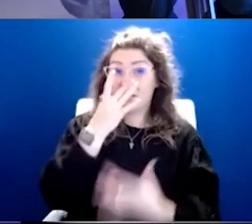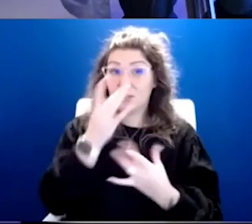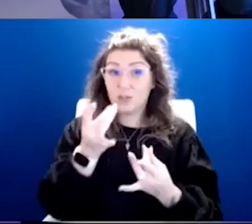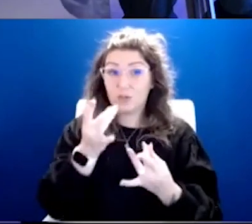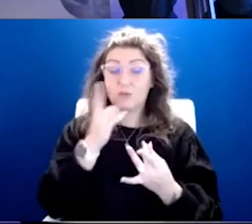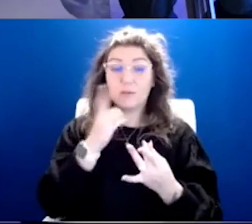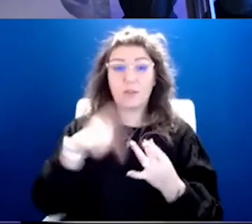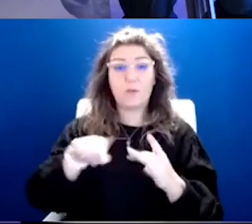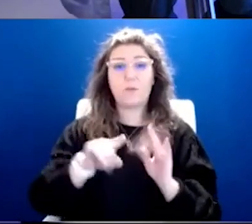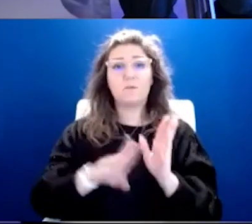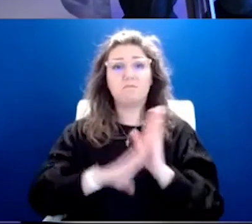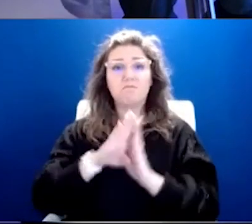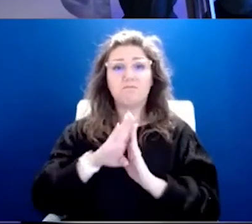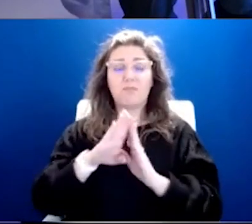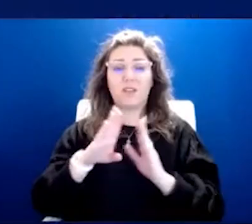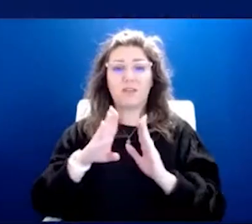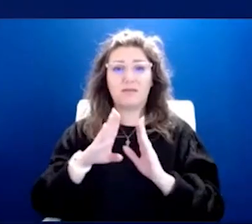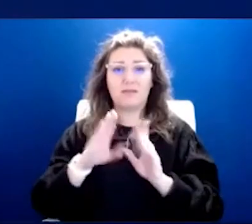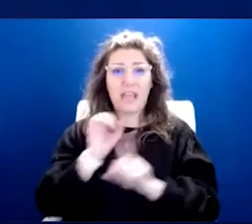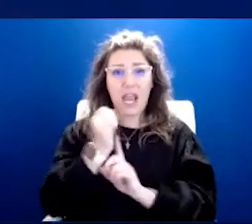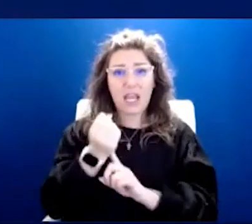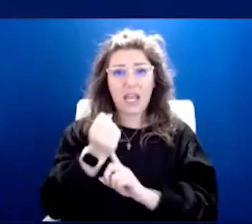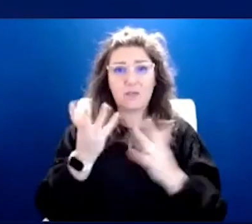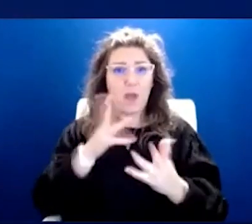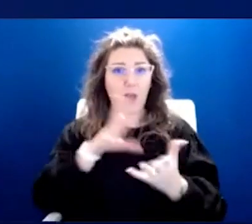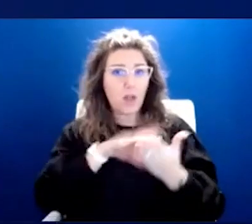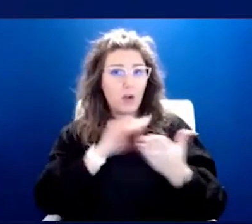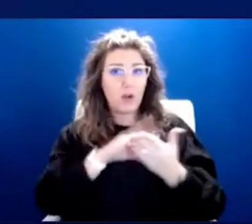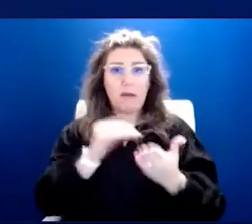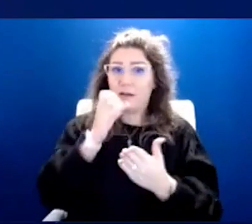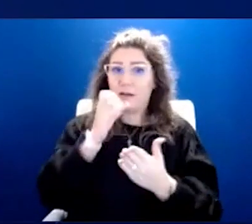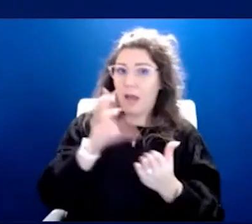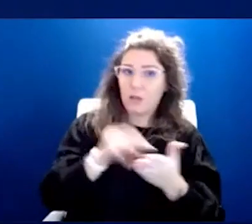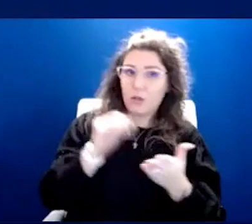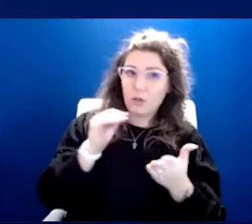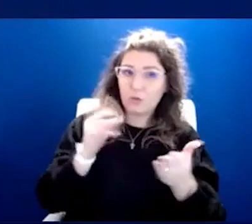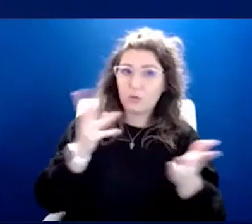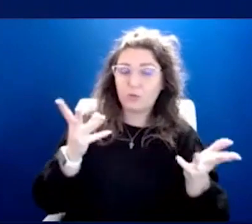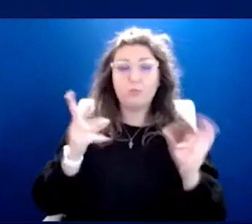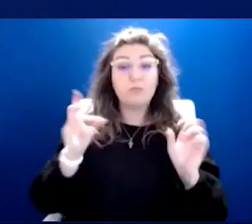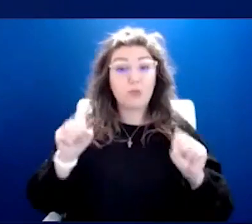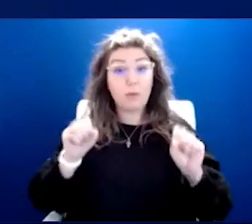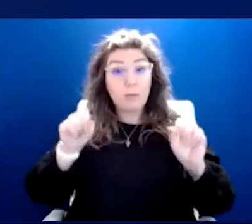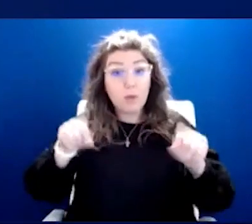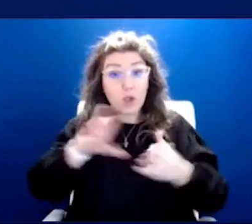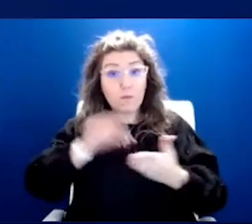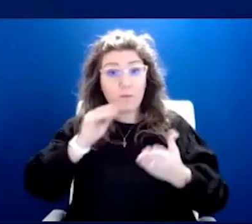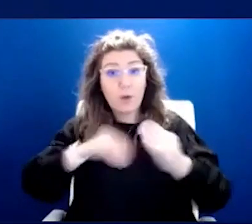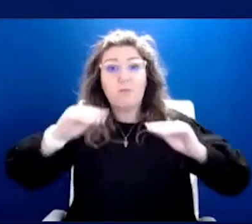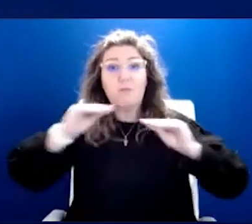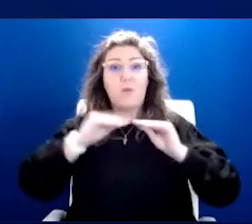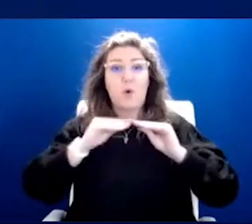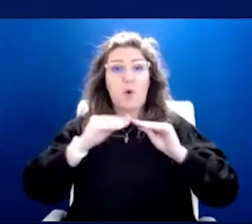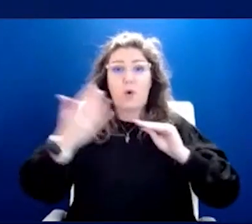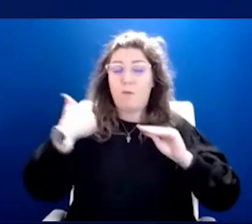and what we're learning and what we're not learning. You know, we obviously probably could have learned more before Delta, that surge. We probably could have